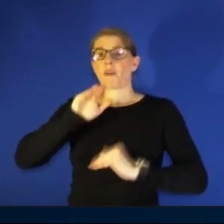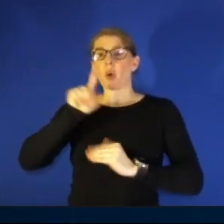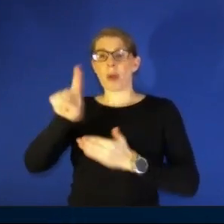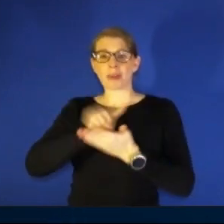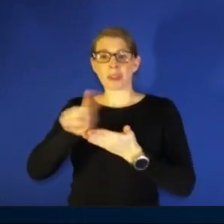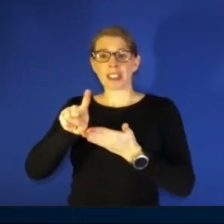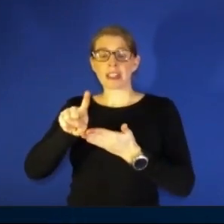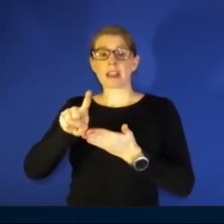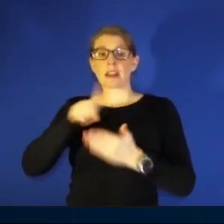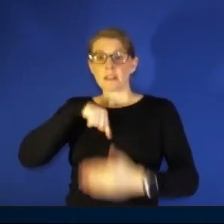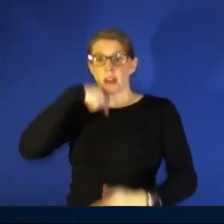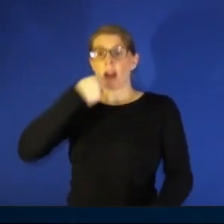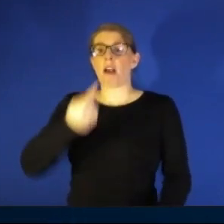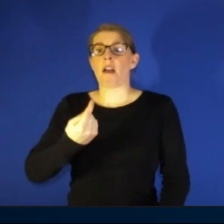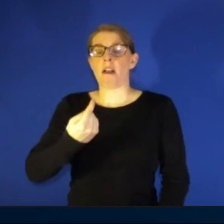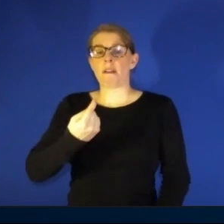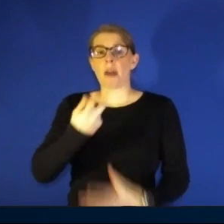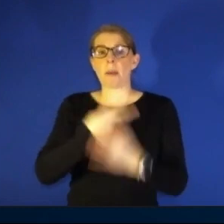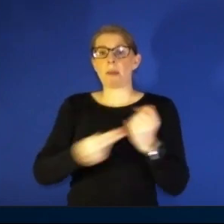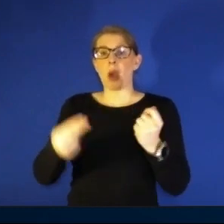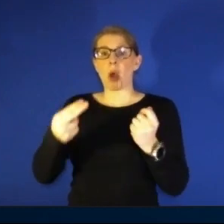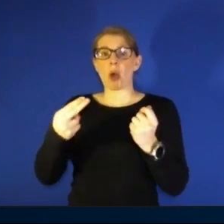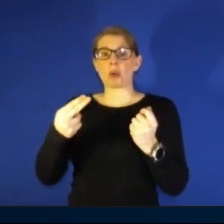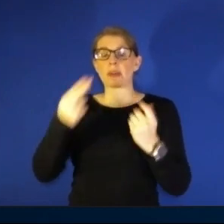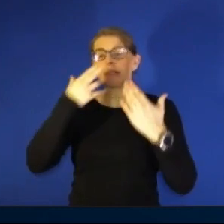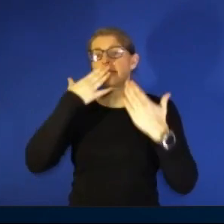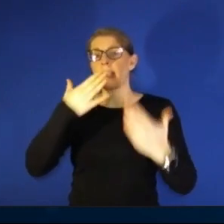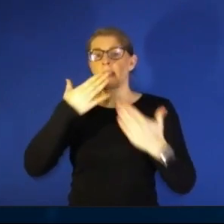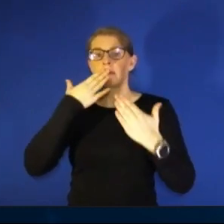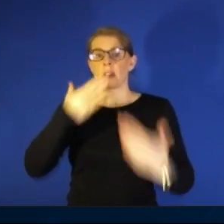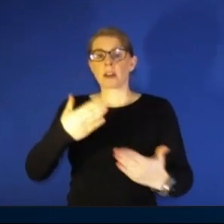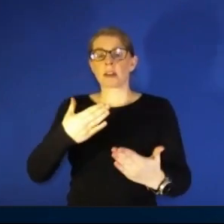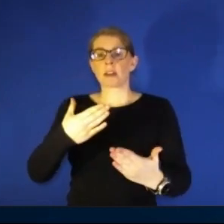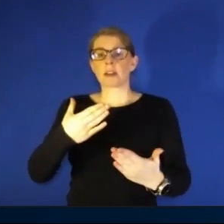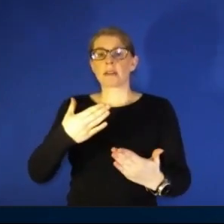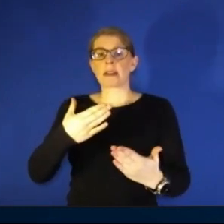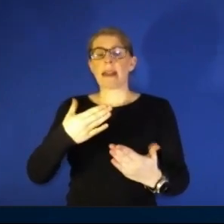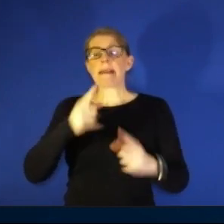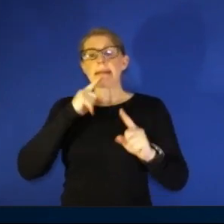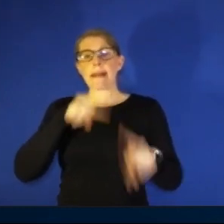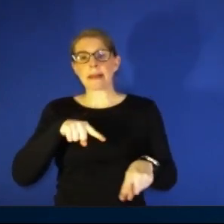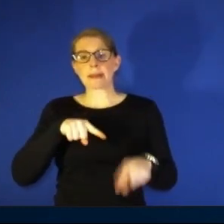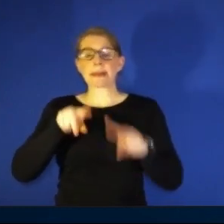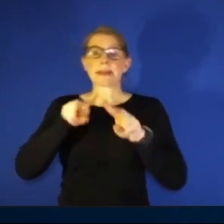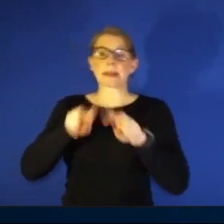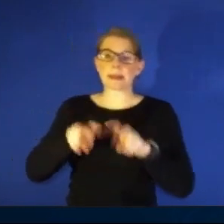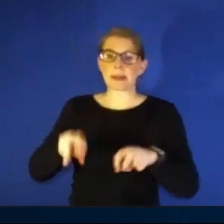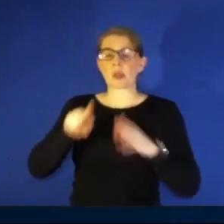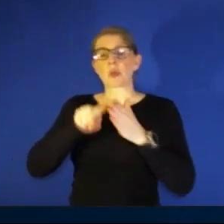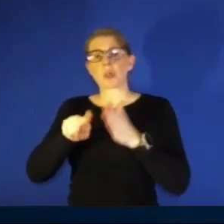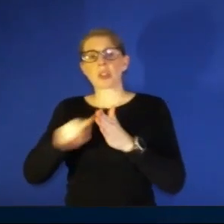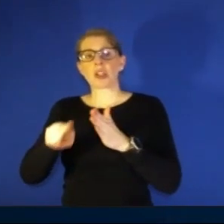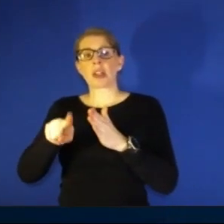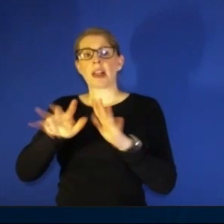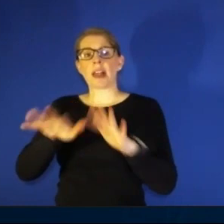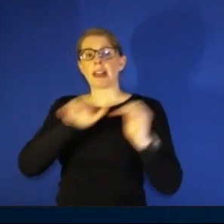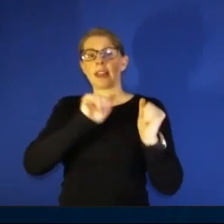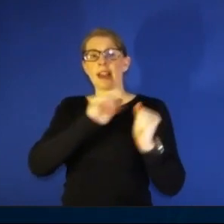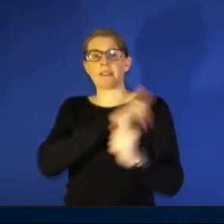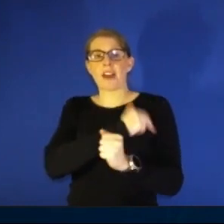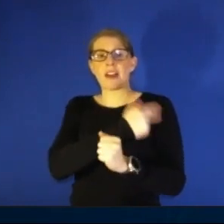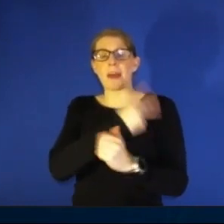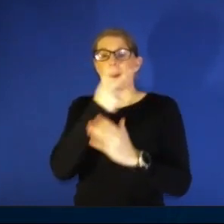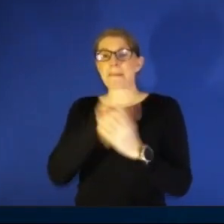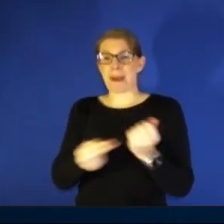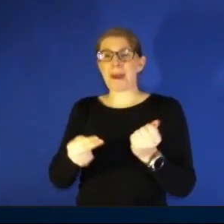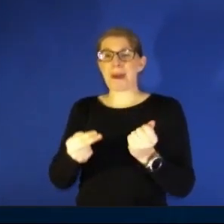off of the vent, both were so thankful. They had gotten their answers. They had done so much research that when they left the hospital, they both